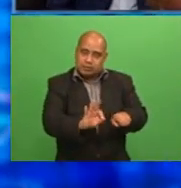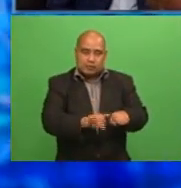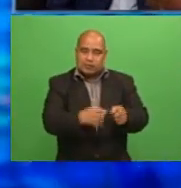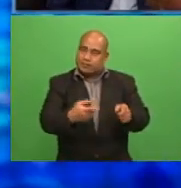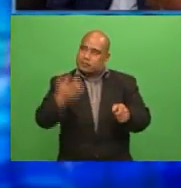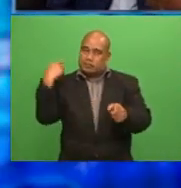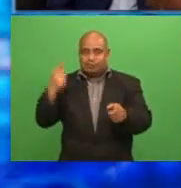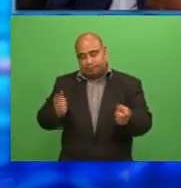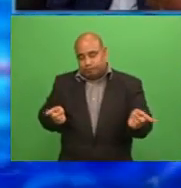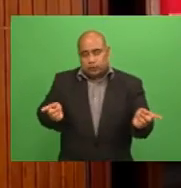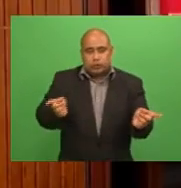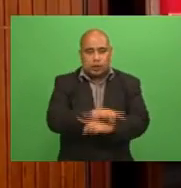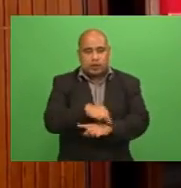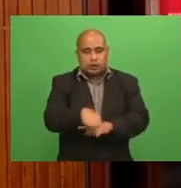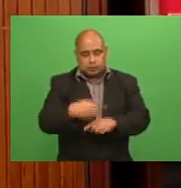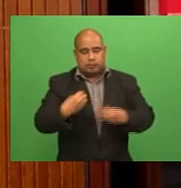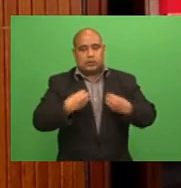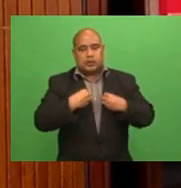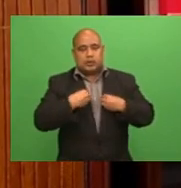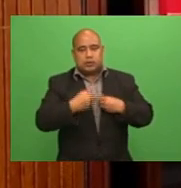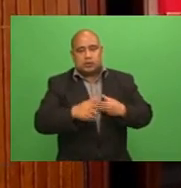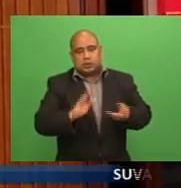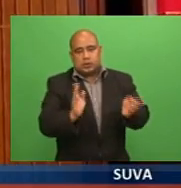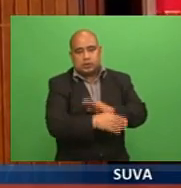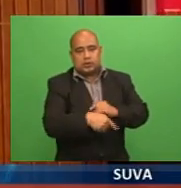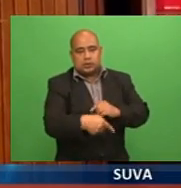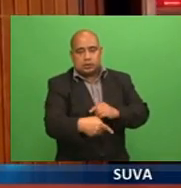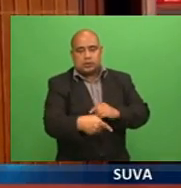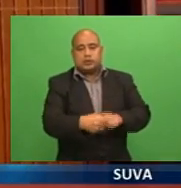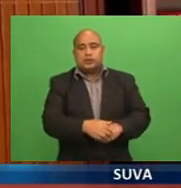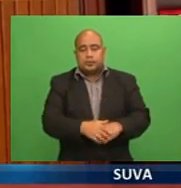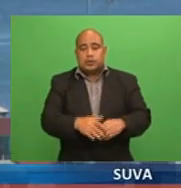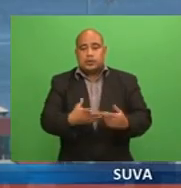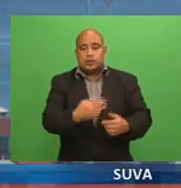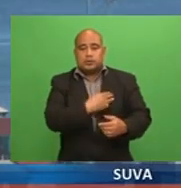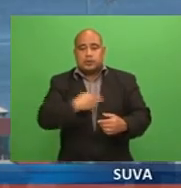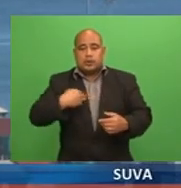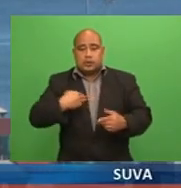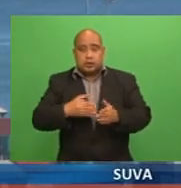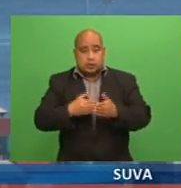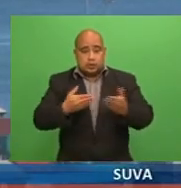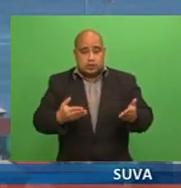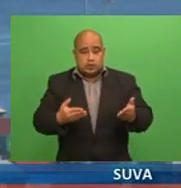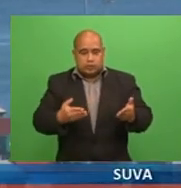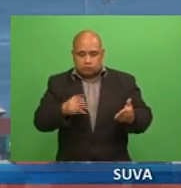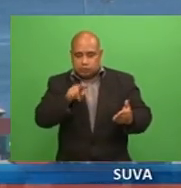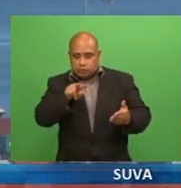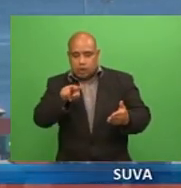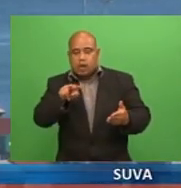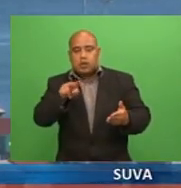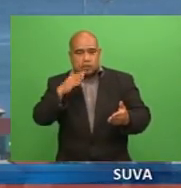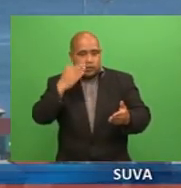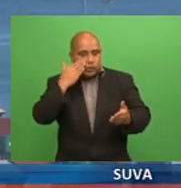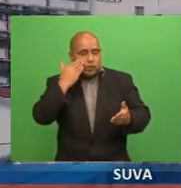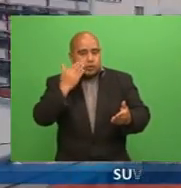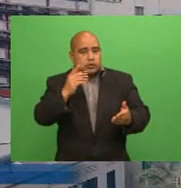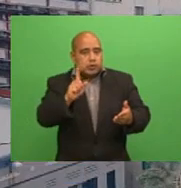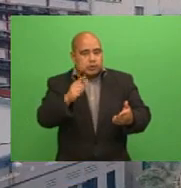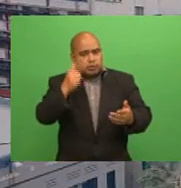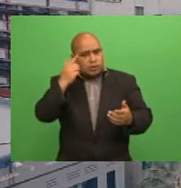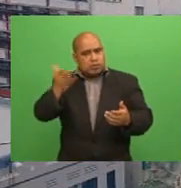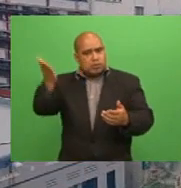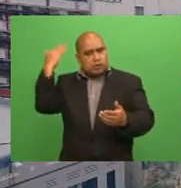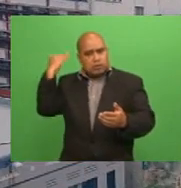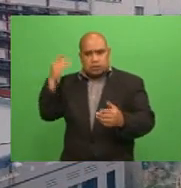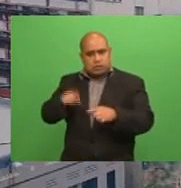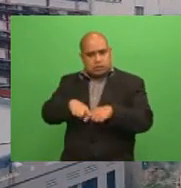private sector. The ministry is keenly aware that now more than ever, the private sector is pinning its hope